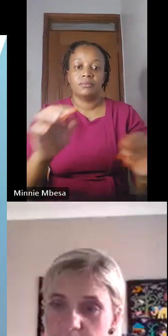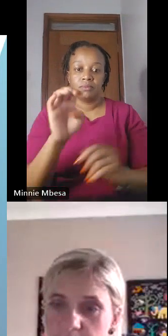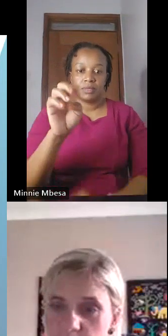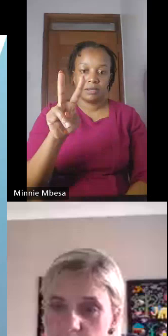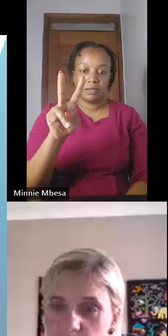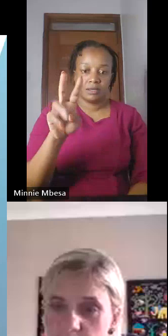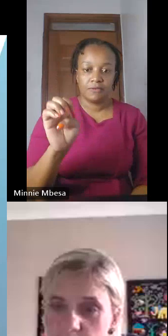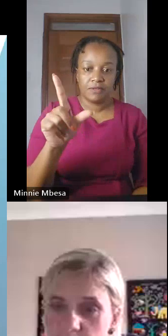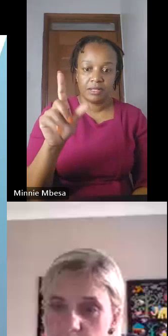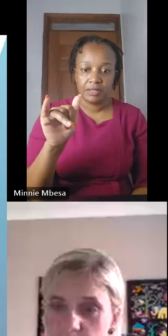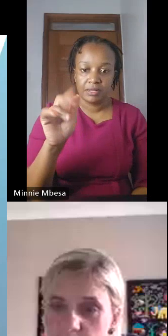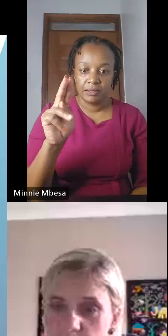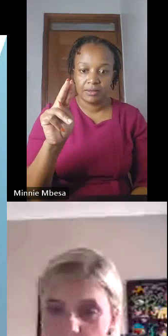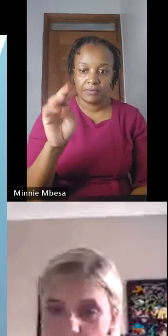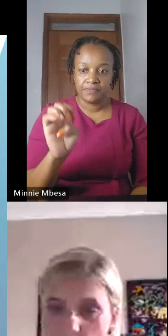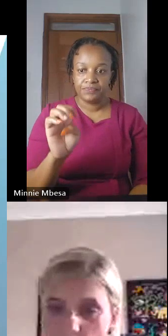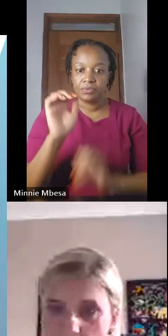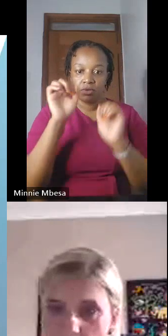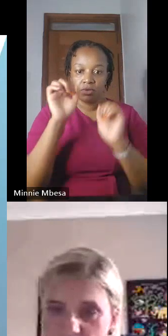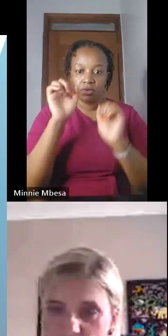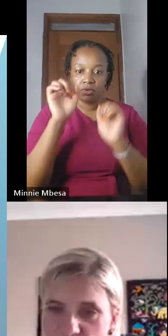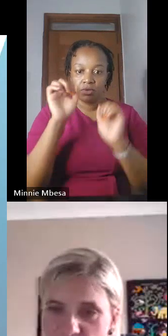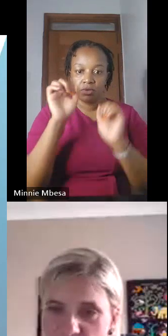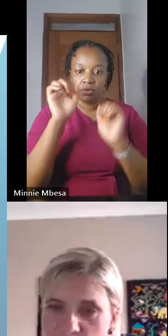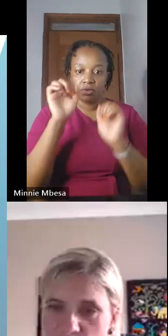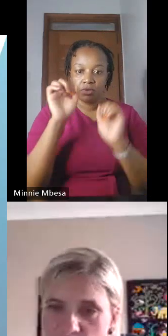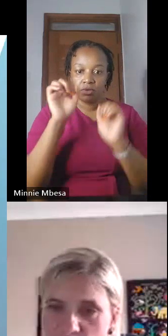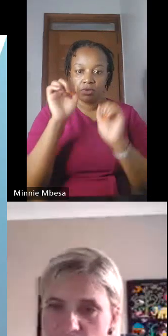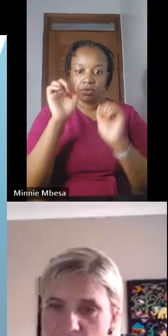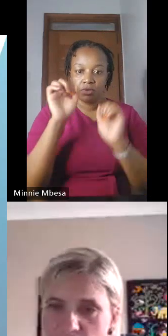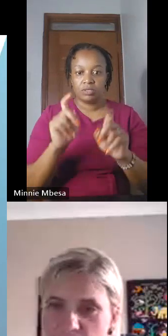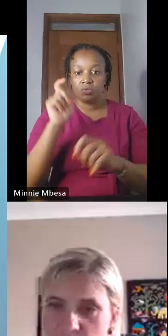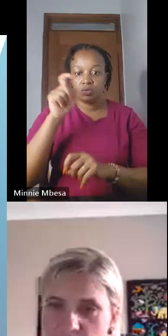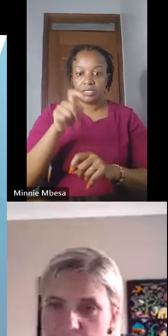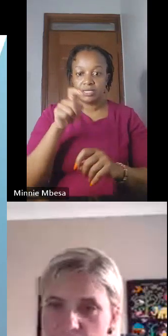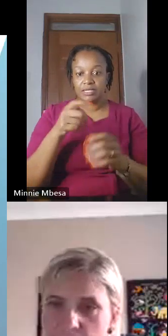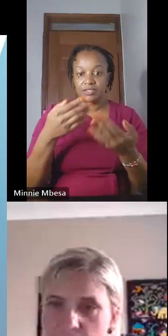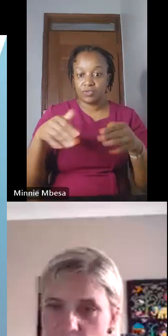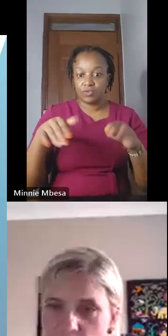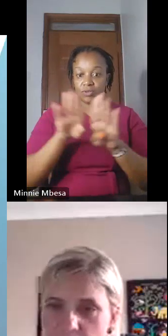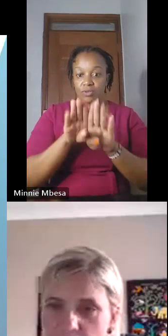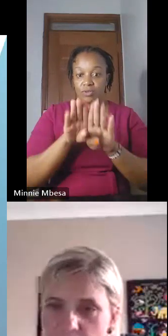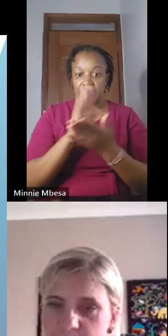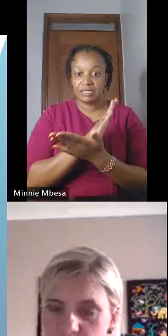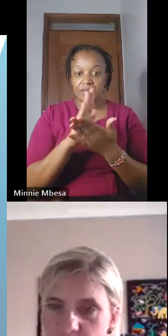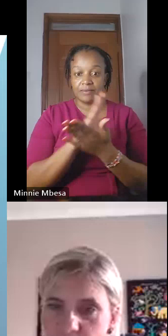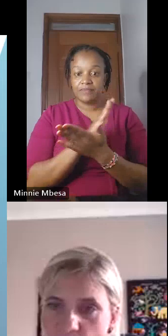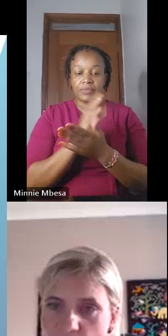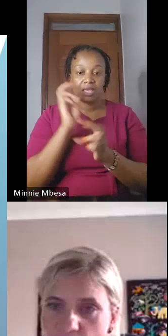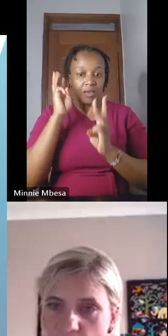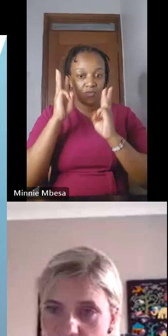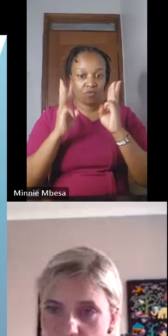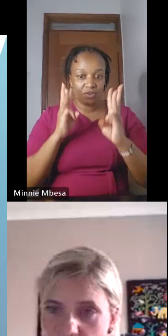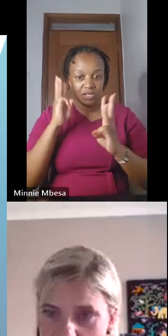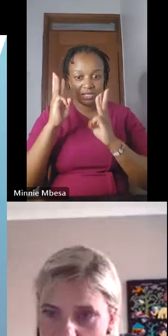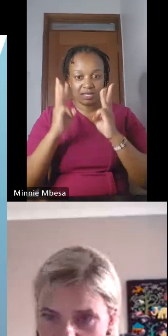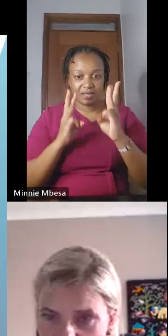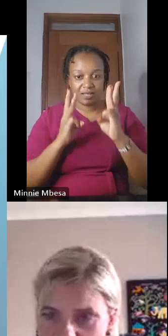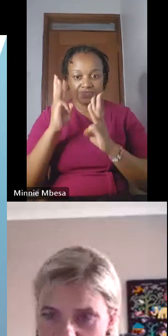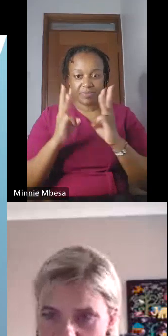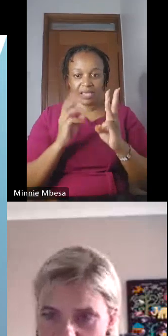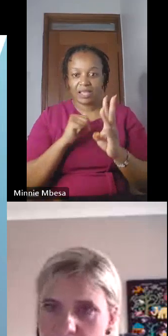going to have to wrap up our session at some point, and I'm very worried that I'm not going to get through all